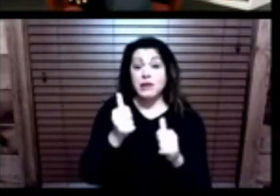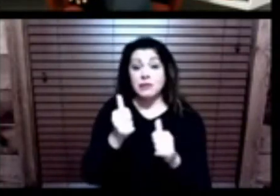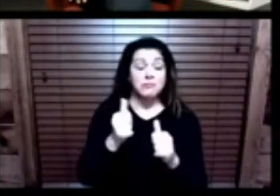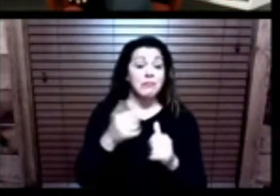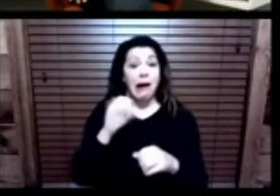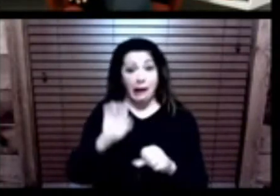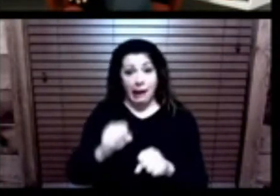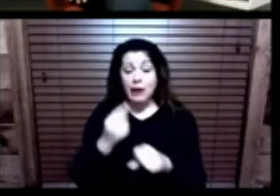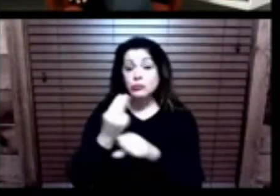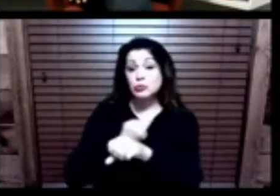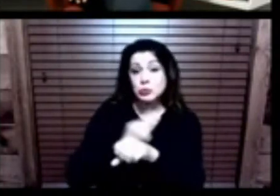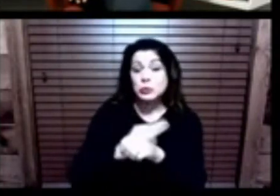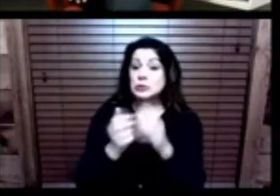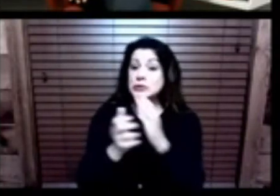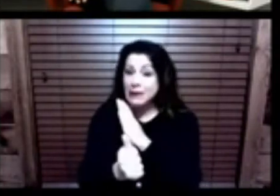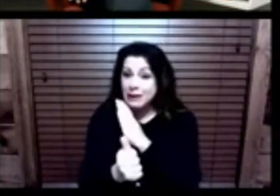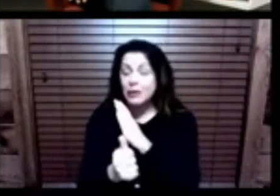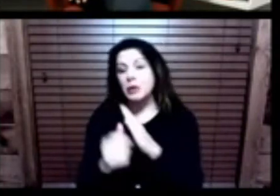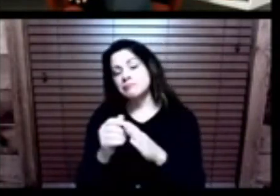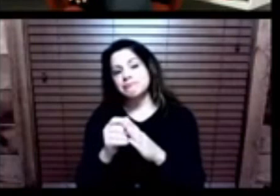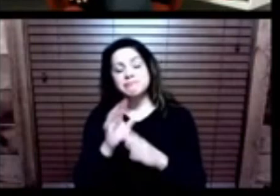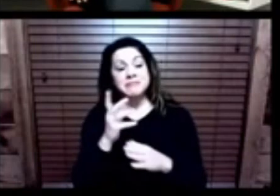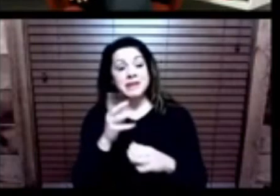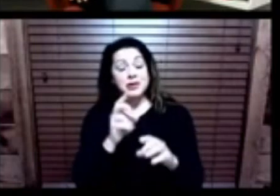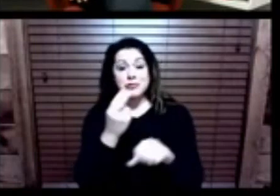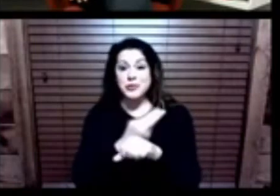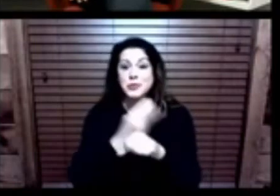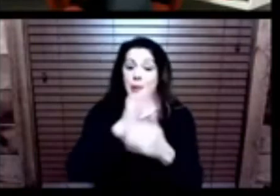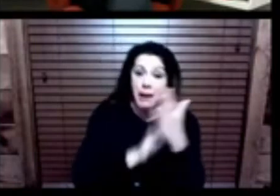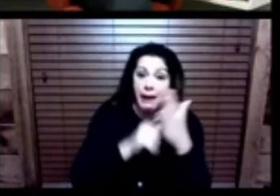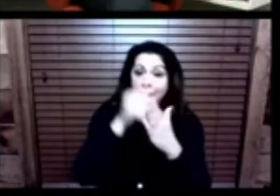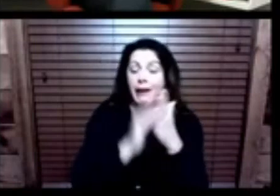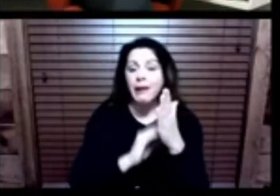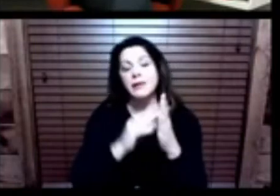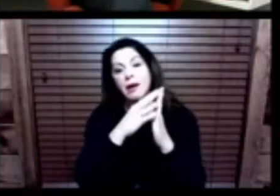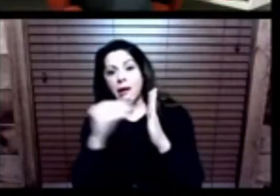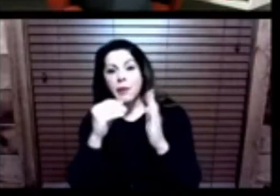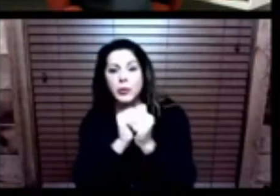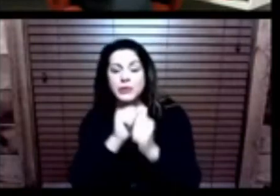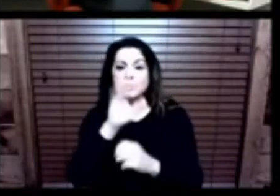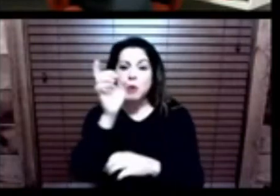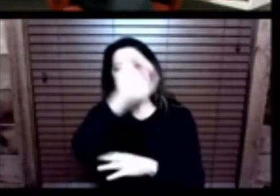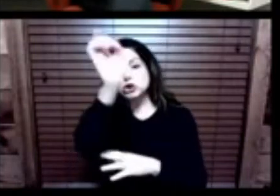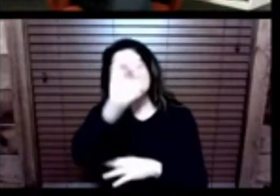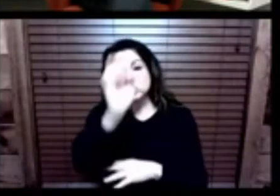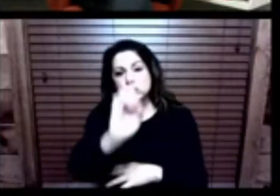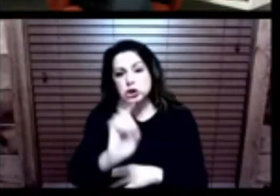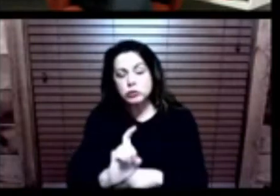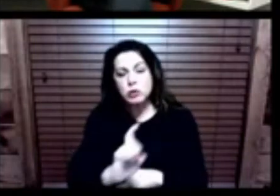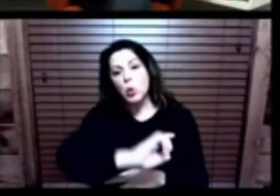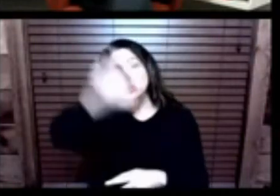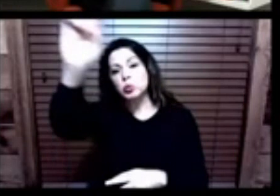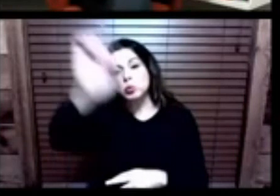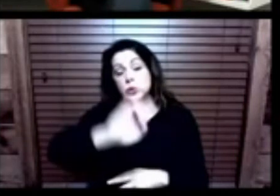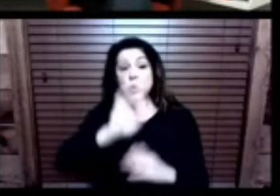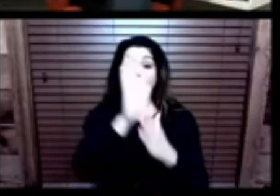go over it with paint and copy the strokes that I did with the spray. And that one